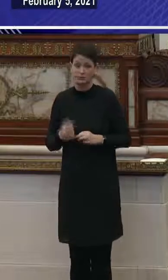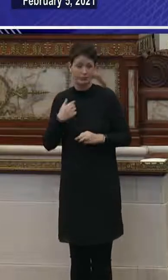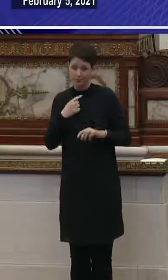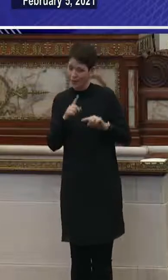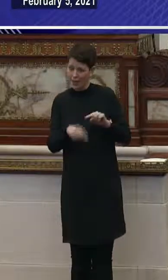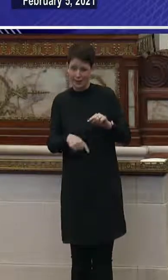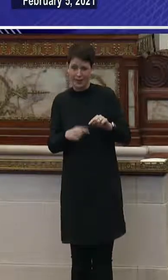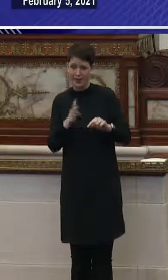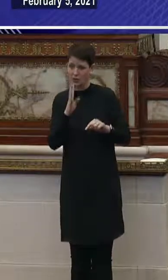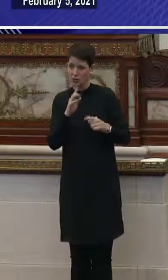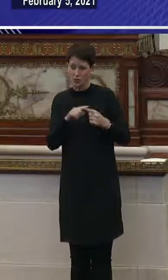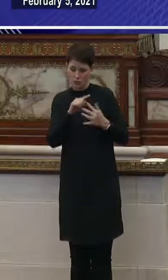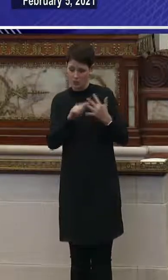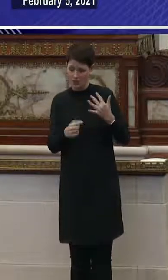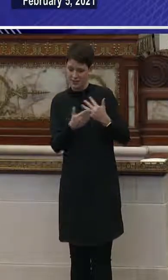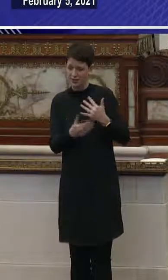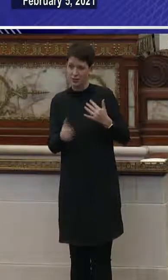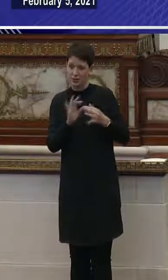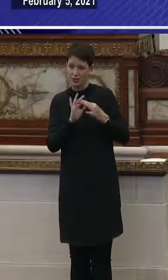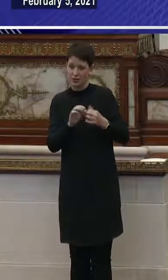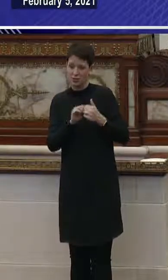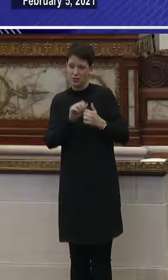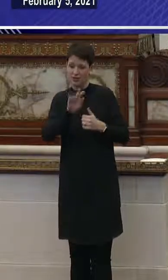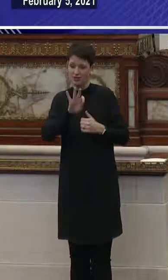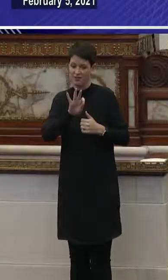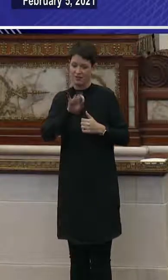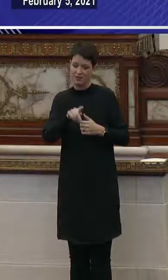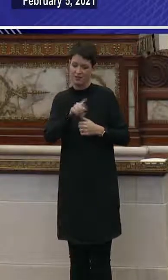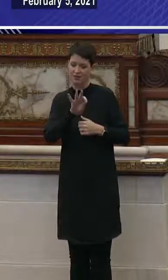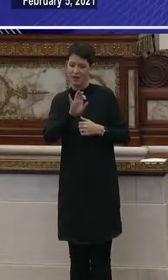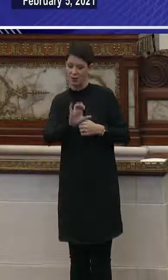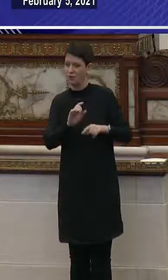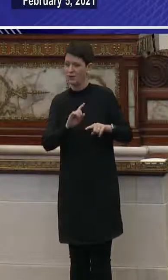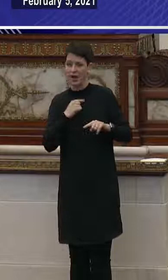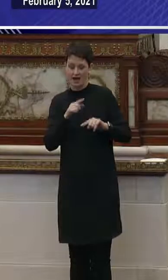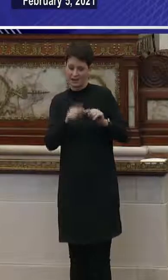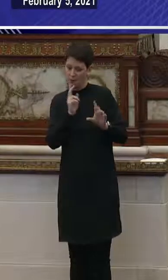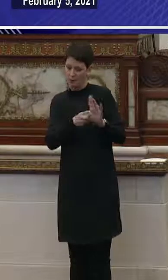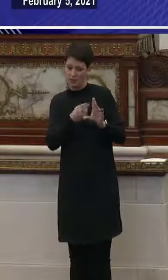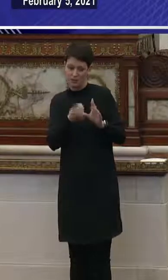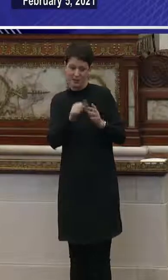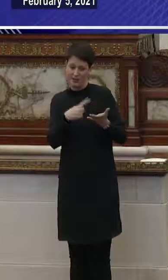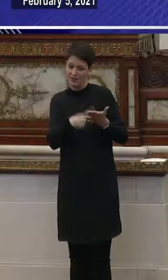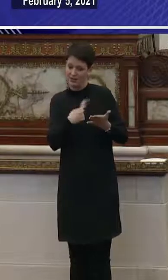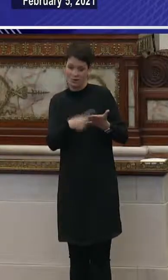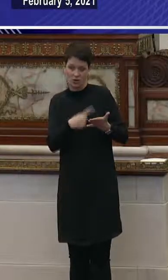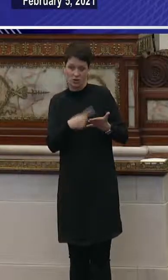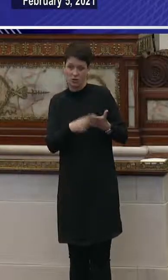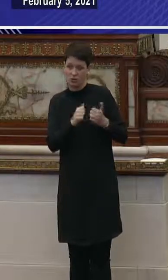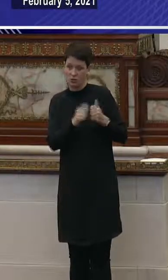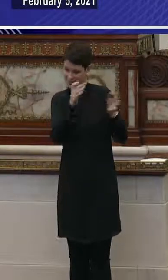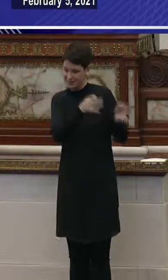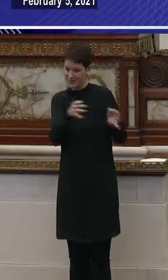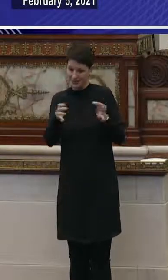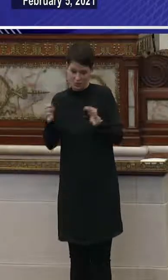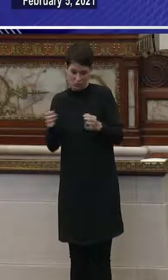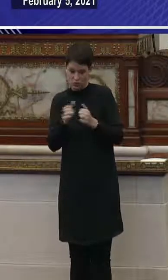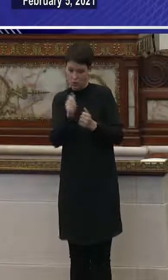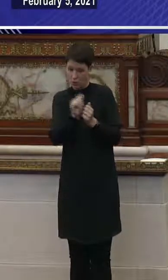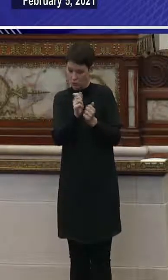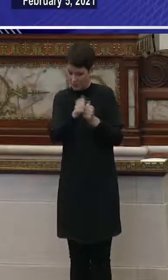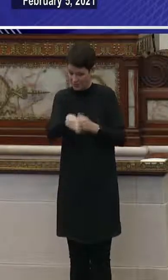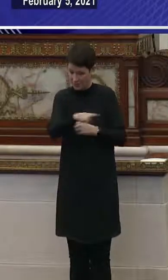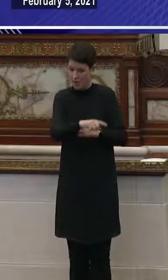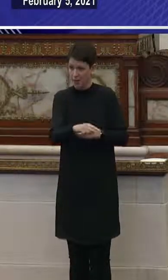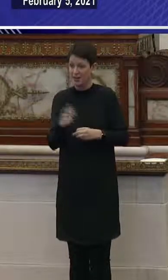speak to the city's relationship with Philly Fighting COVID. I did not participate in any of the discussions around decisions to work with Philly Fighting COVID.